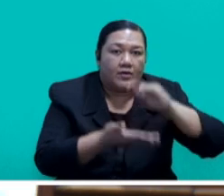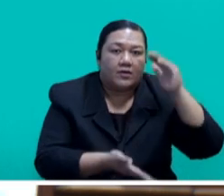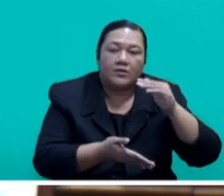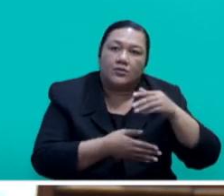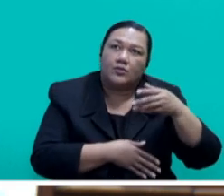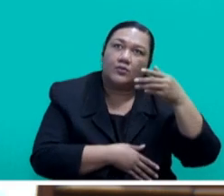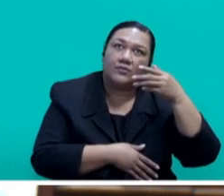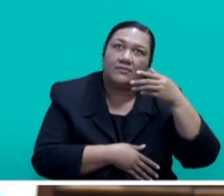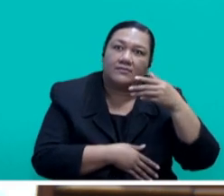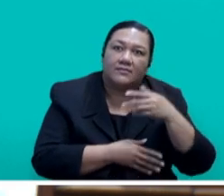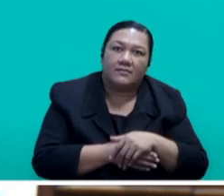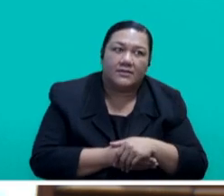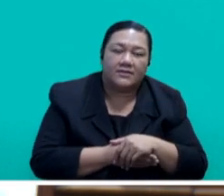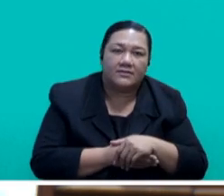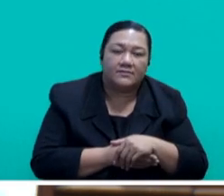28.9%.